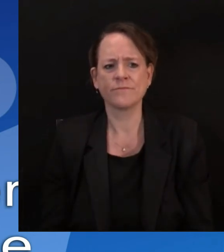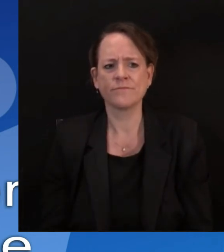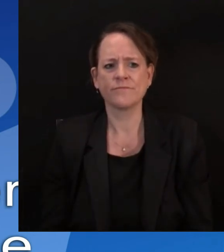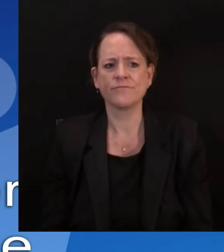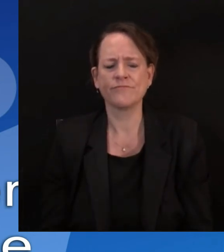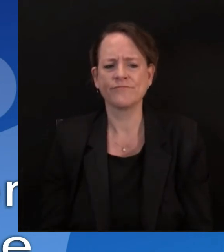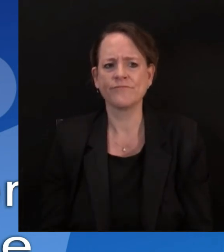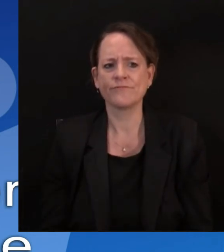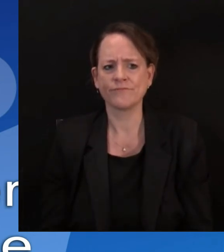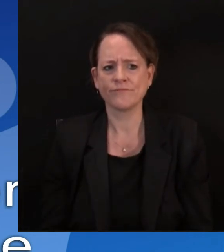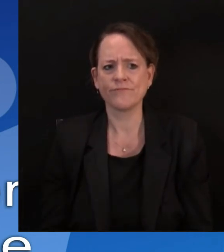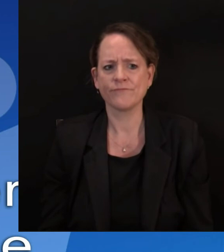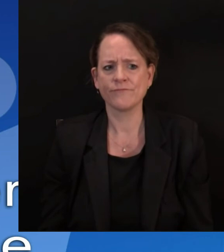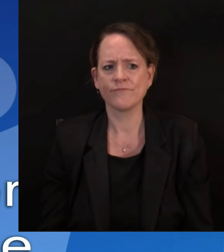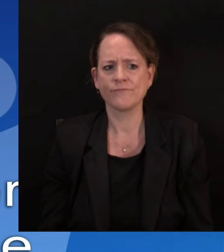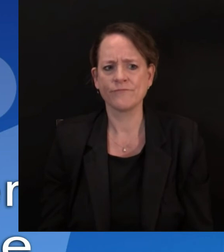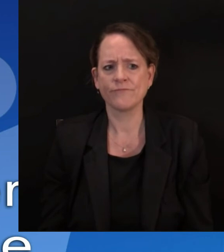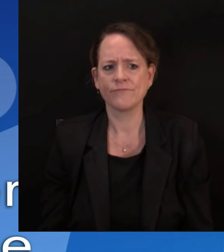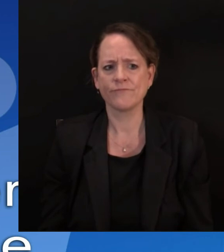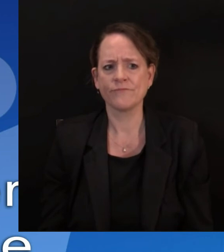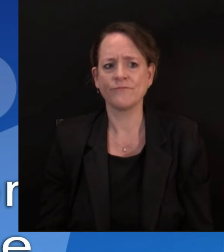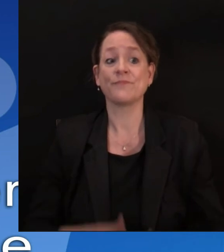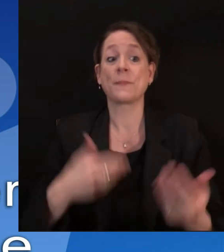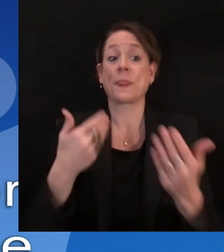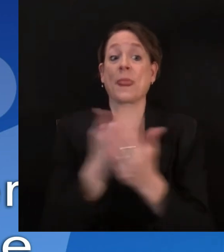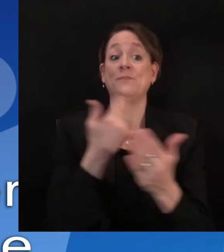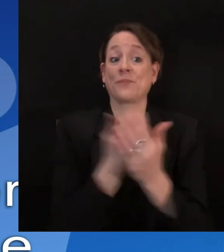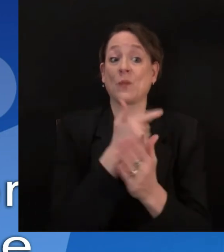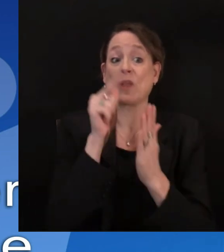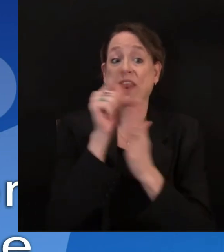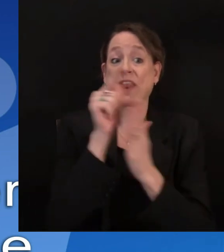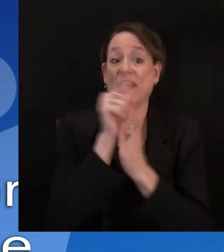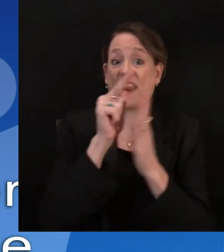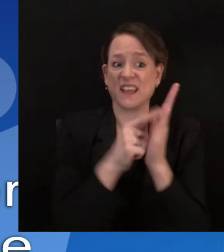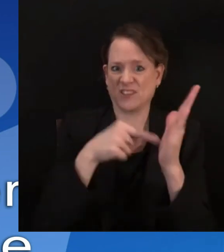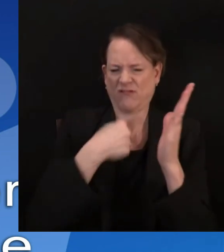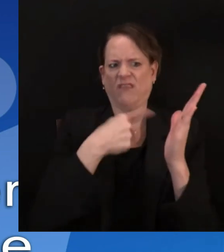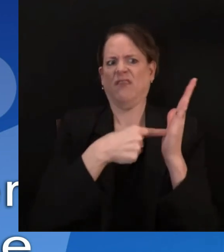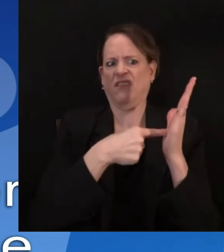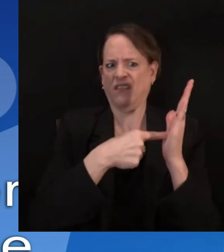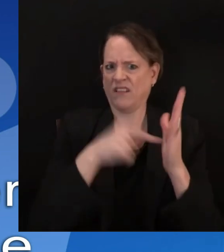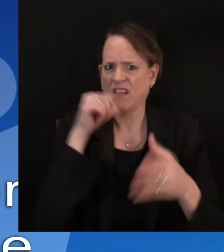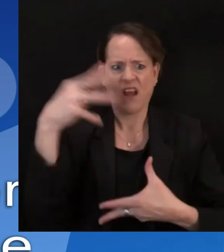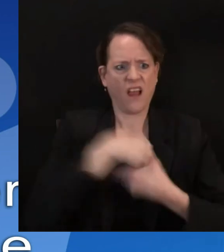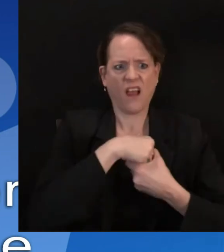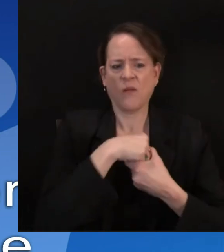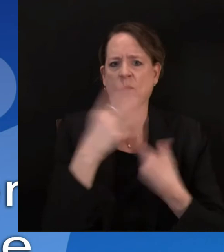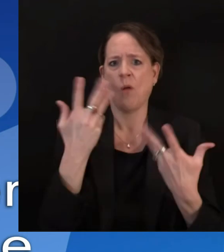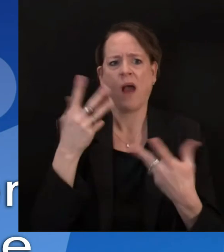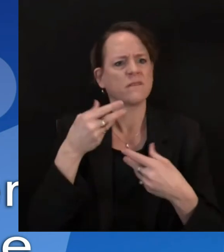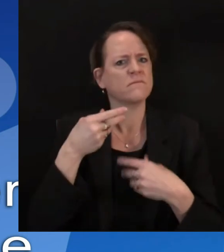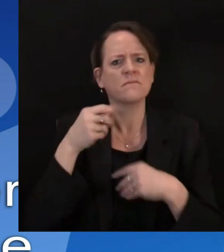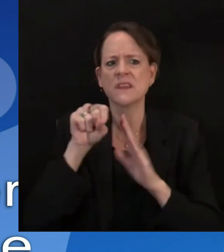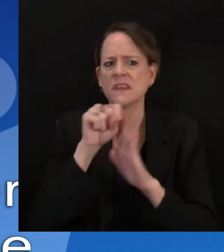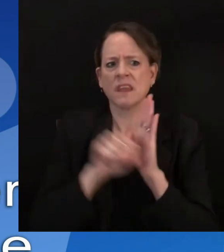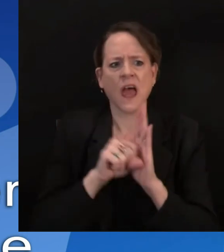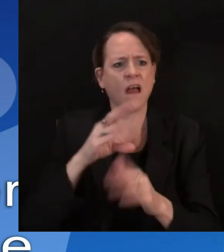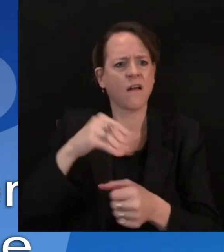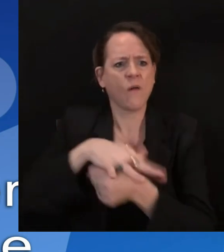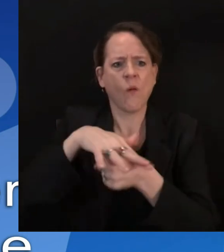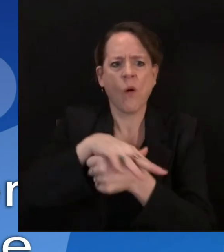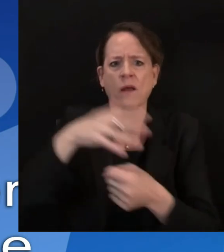governments. What happens to the activities like the surge facility, COVID-19 testing after the start? Is that a hard stop date, or